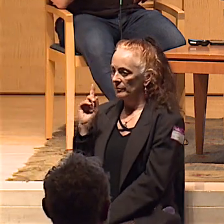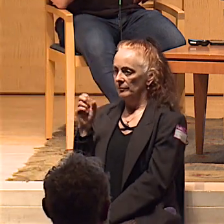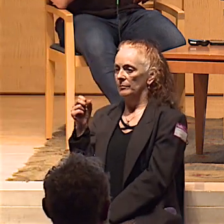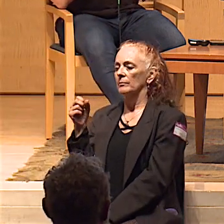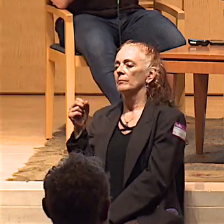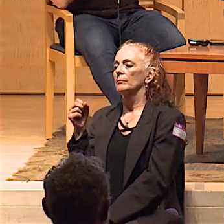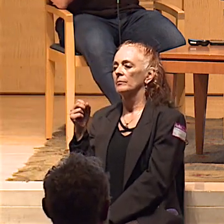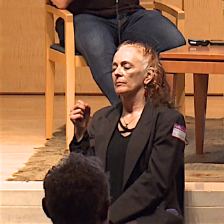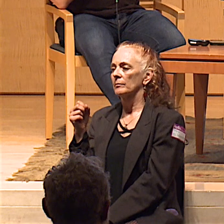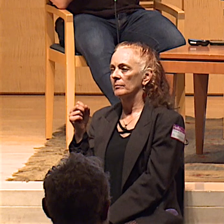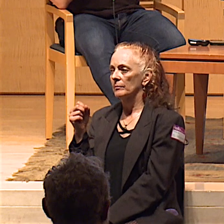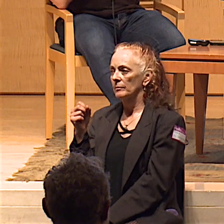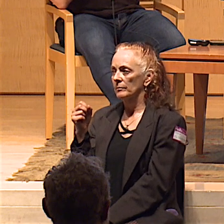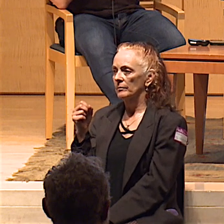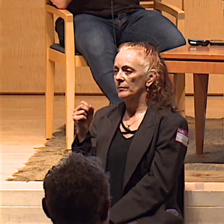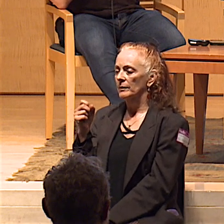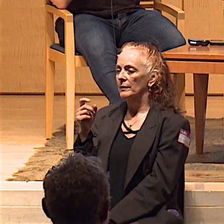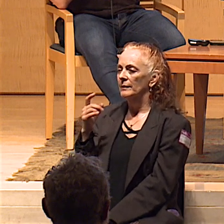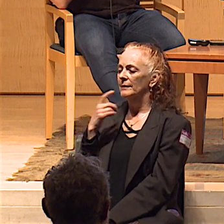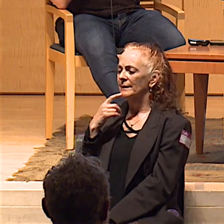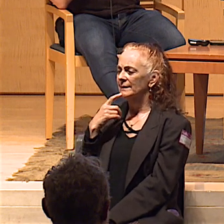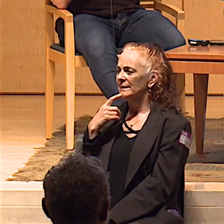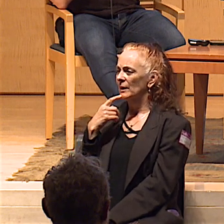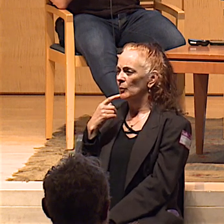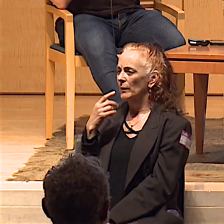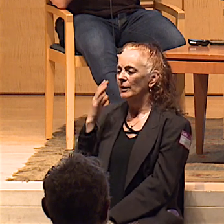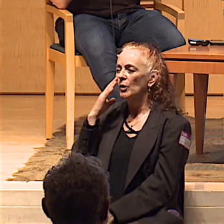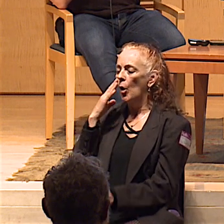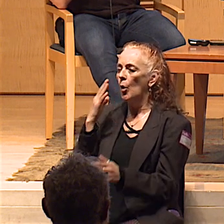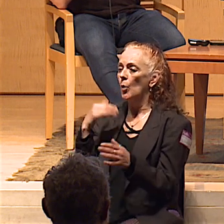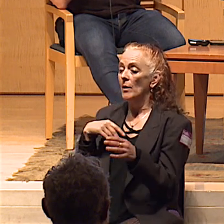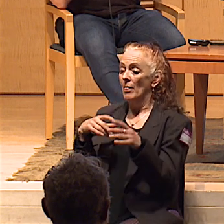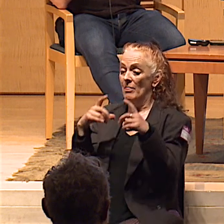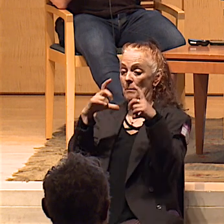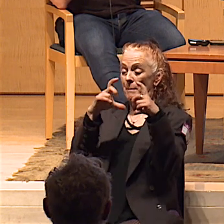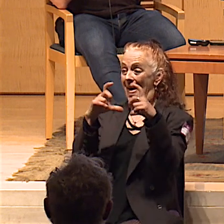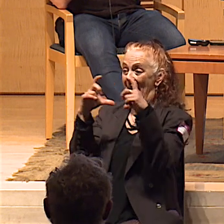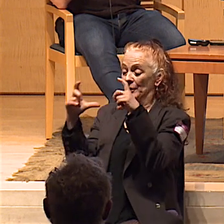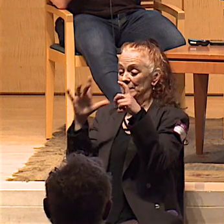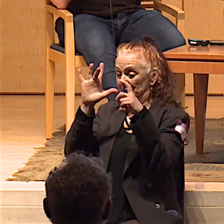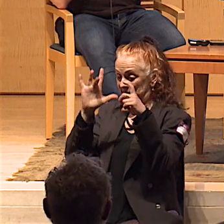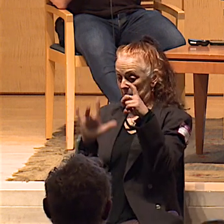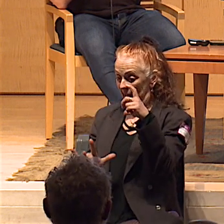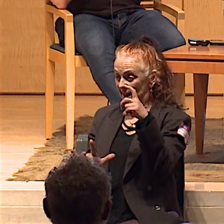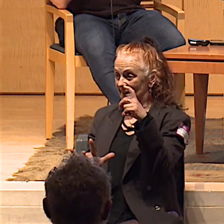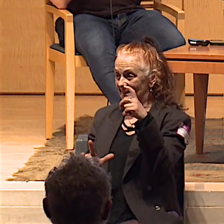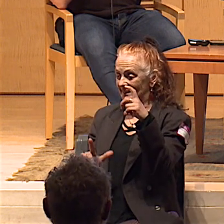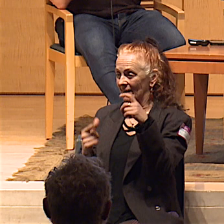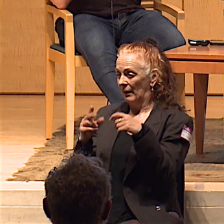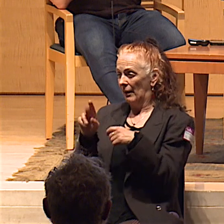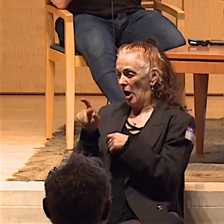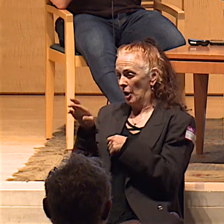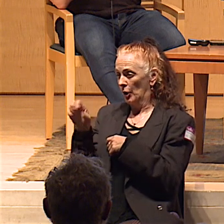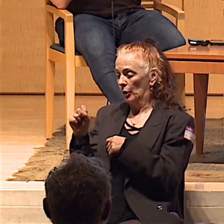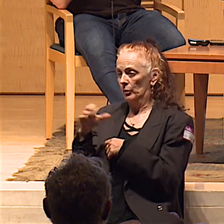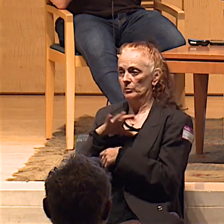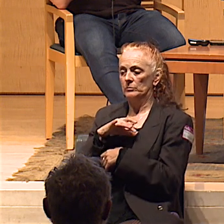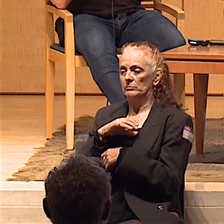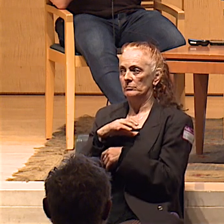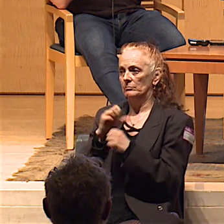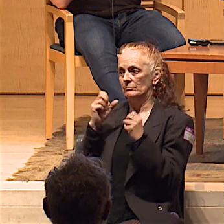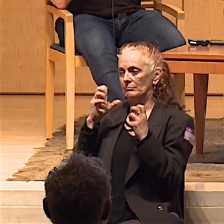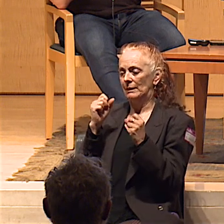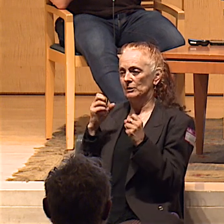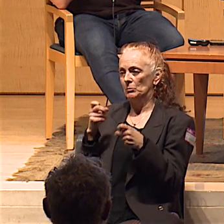There's the sense of the gutters too, right? The space between the panels can be this incredible opportunity for the